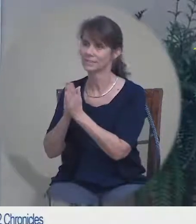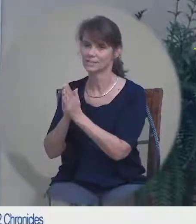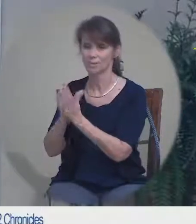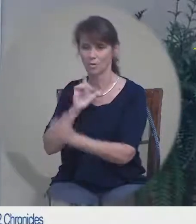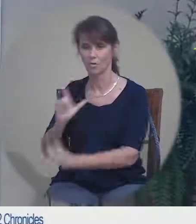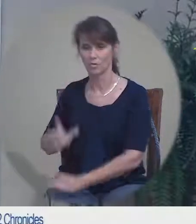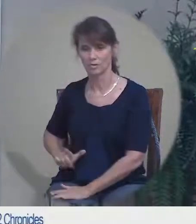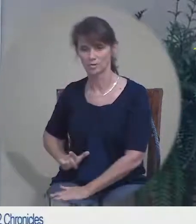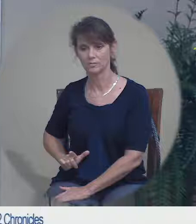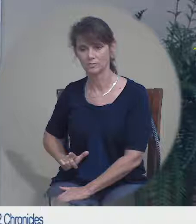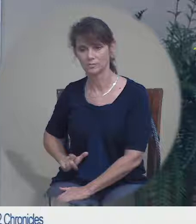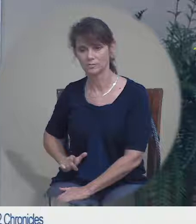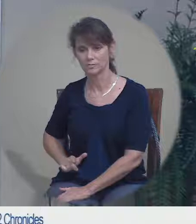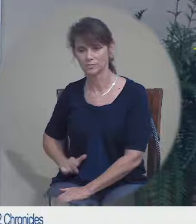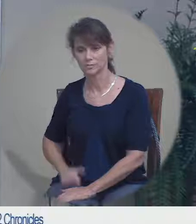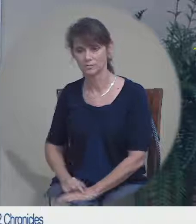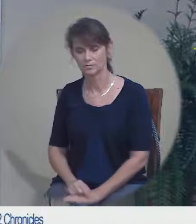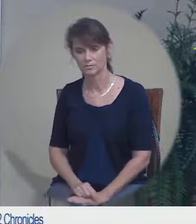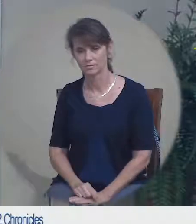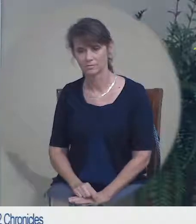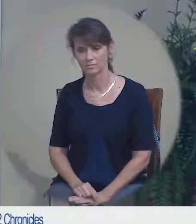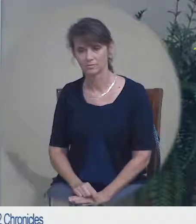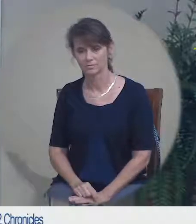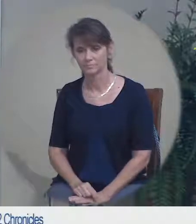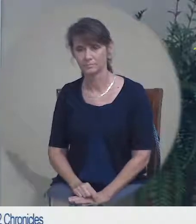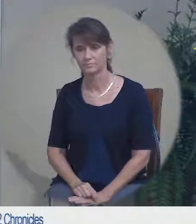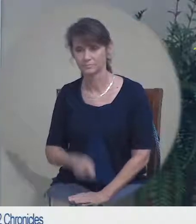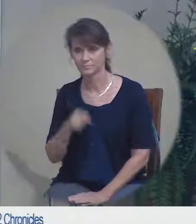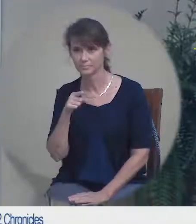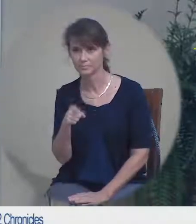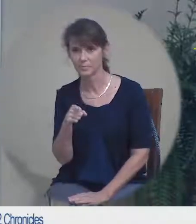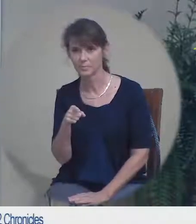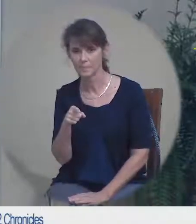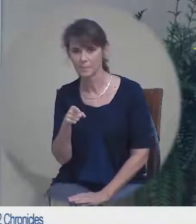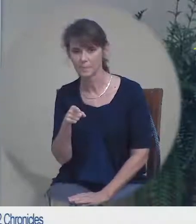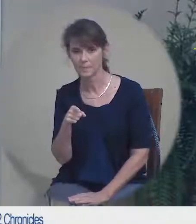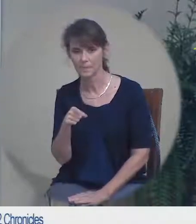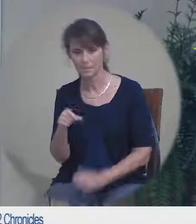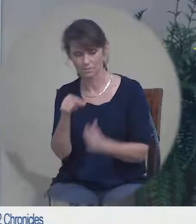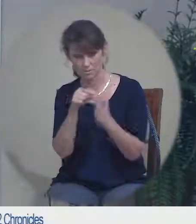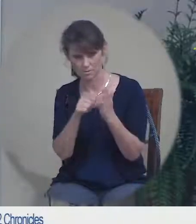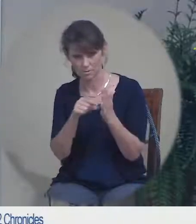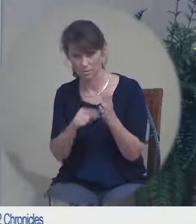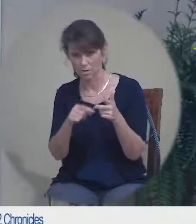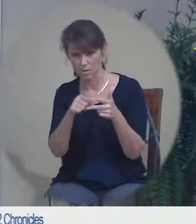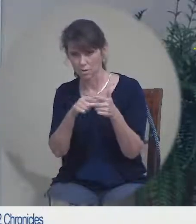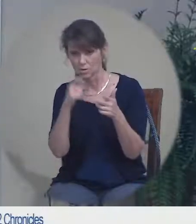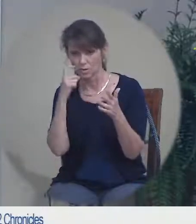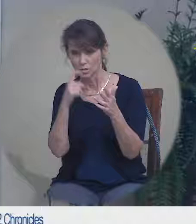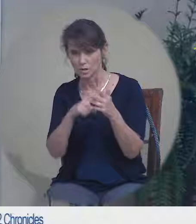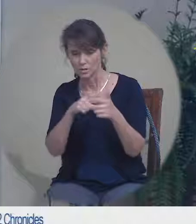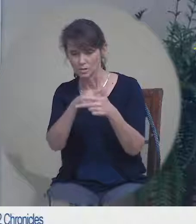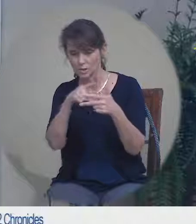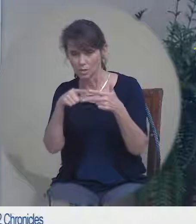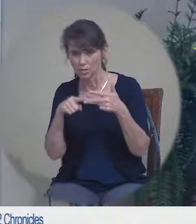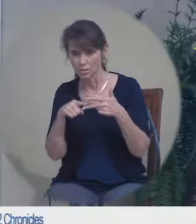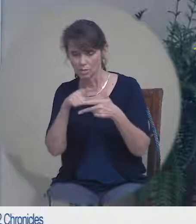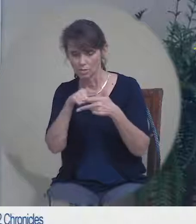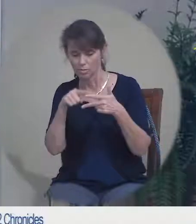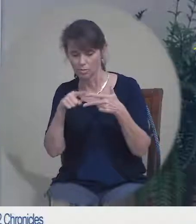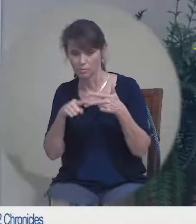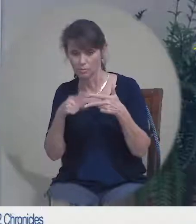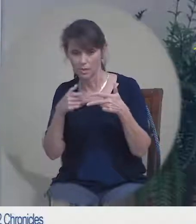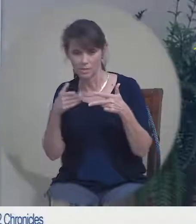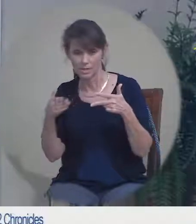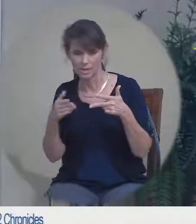me, at least the writer of Kings, he lays out 3 sets of actions and reactions here in this text, and